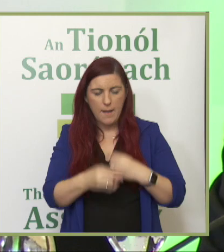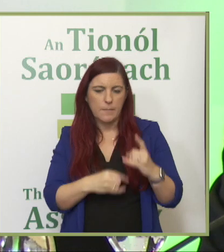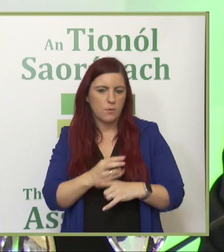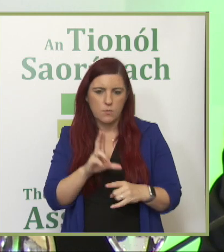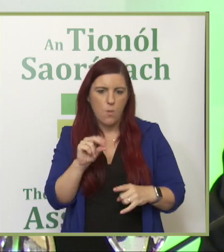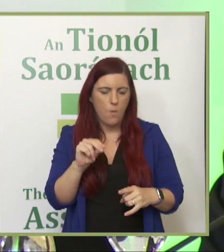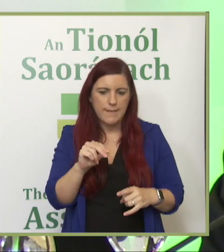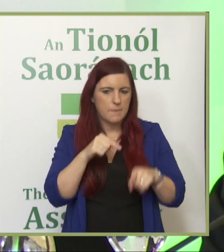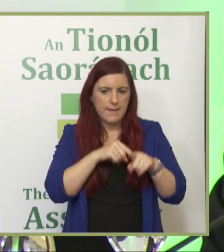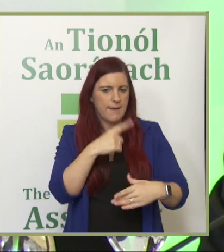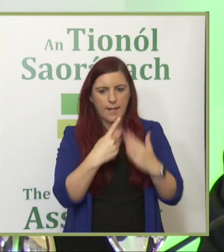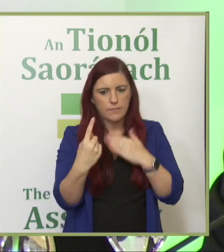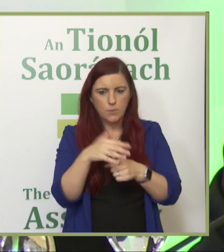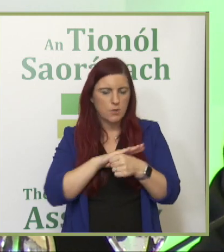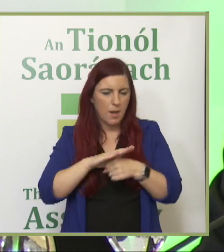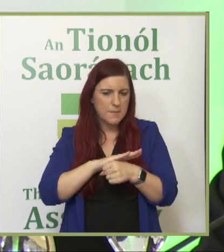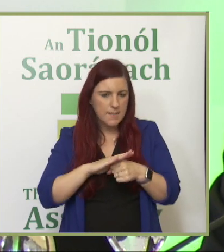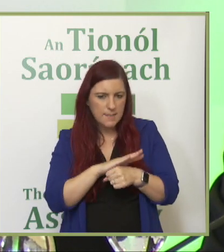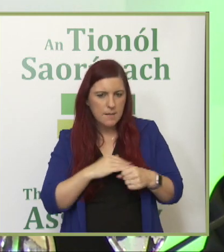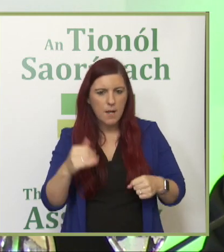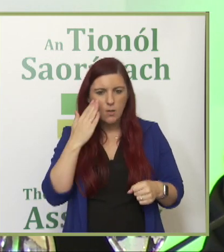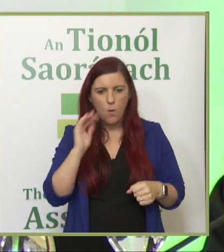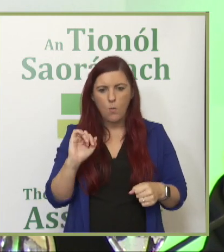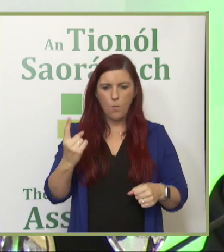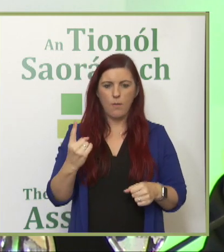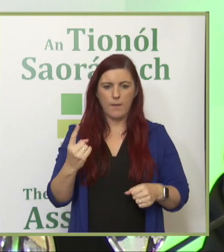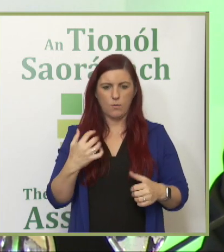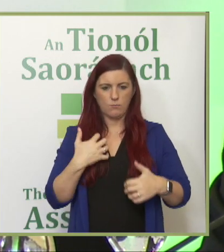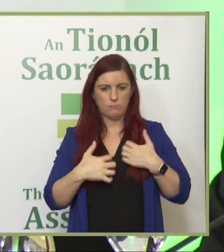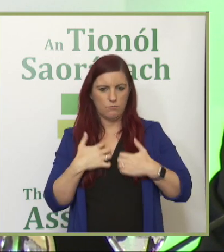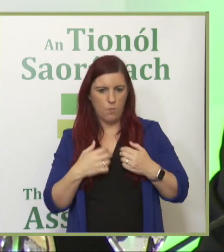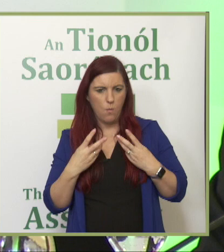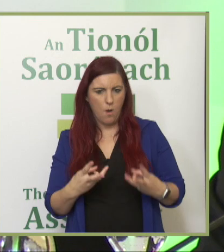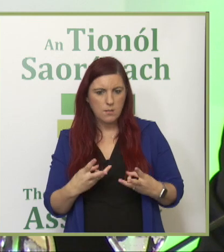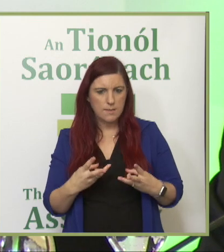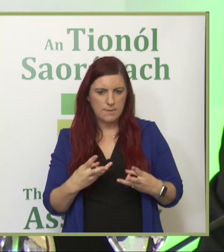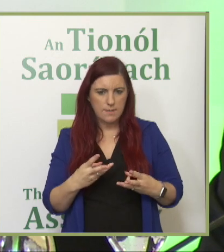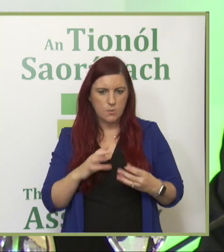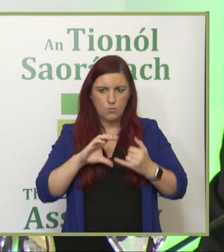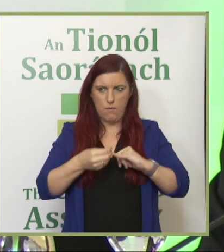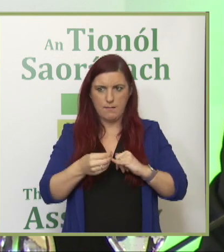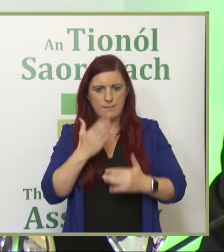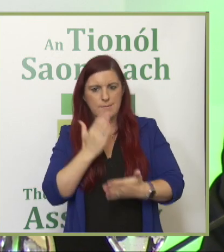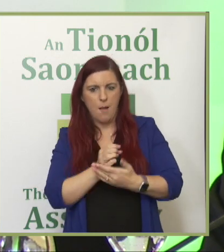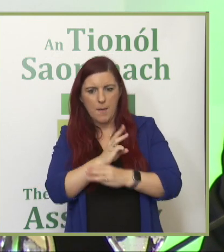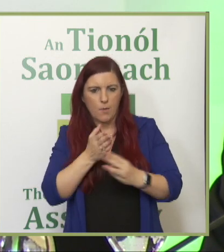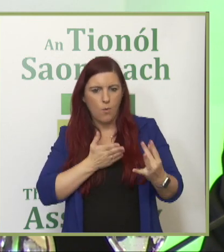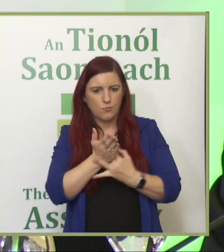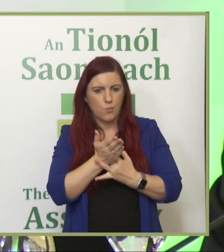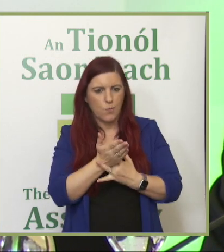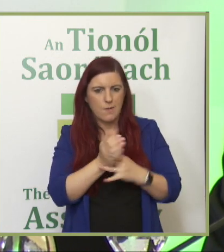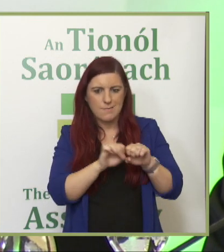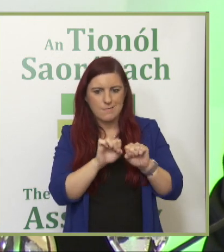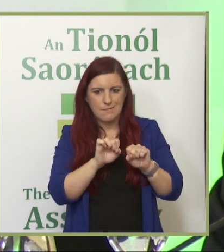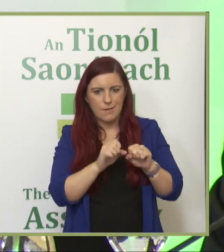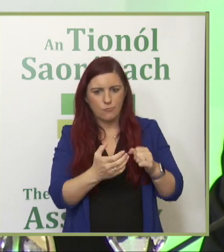presentation, you know, one of our things that we're keen to do is to divert people away from the criminal justice system. So I wouldn't say that. And the